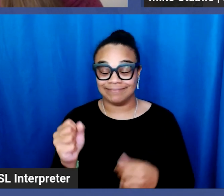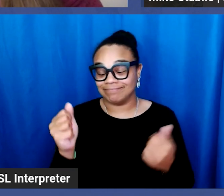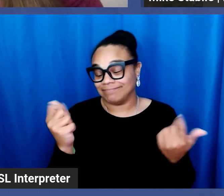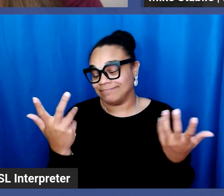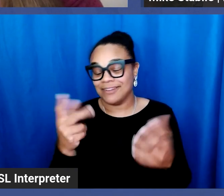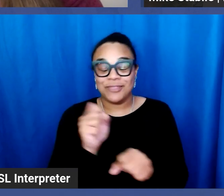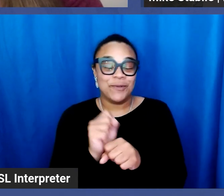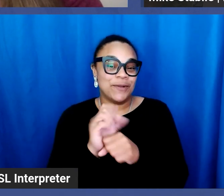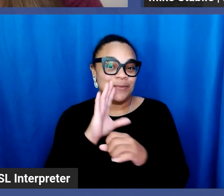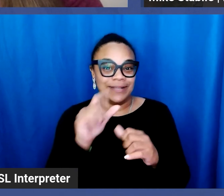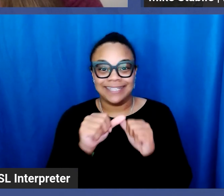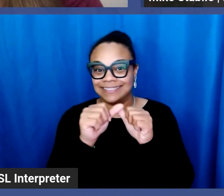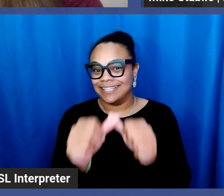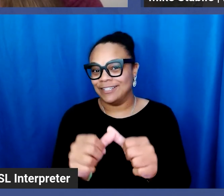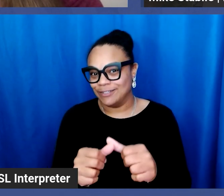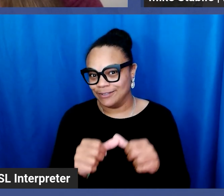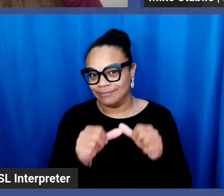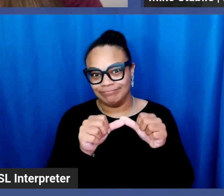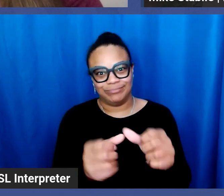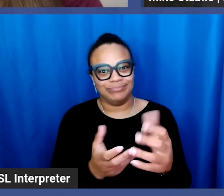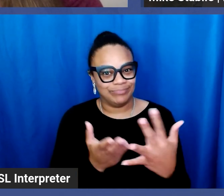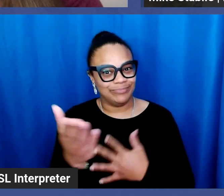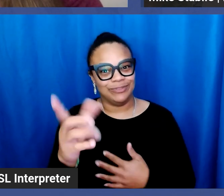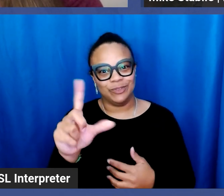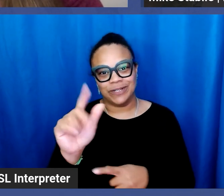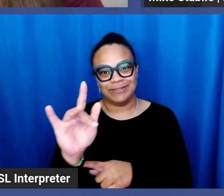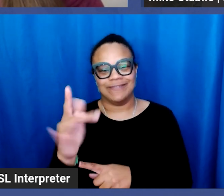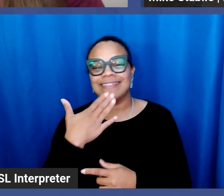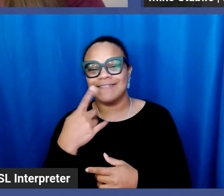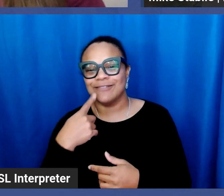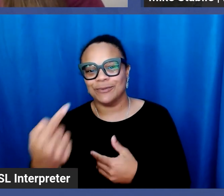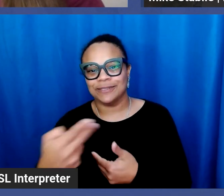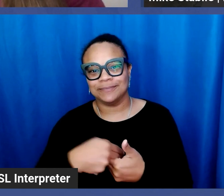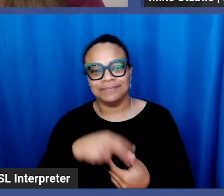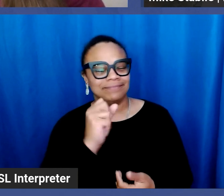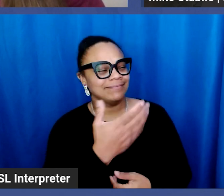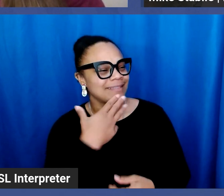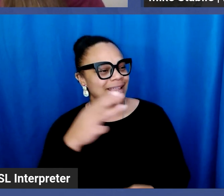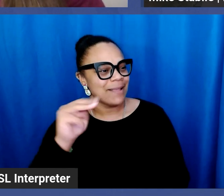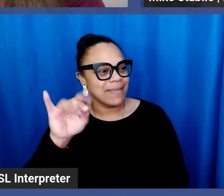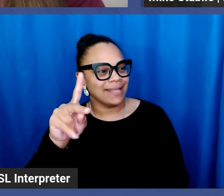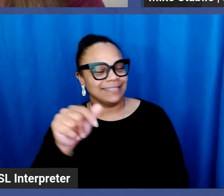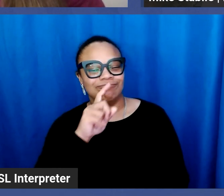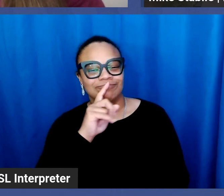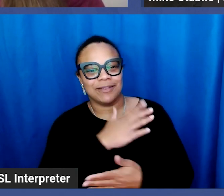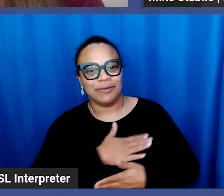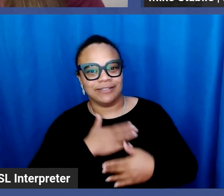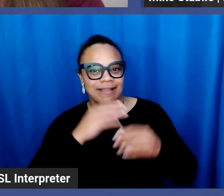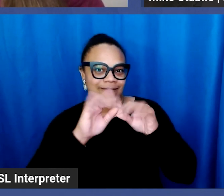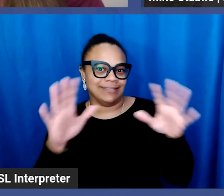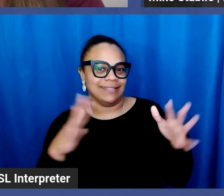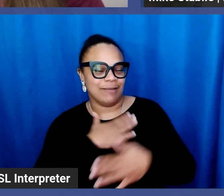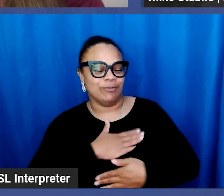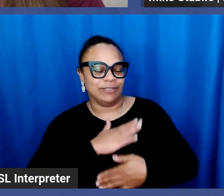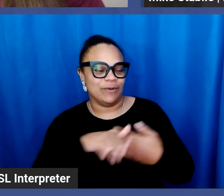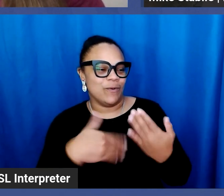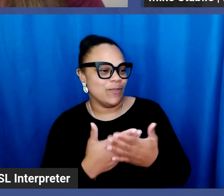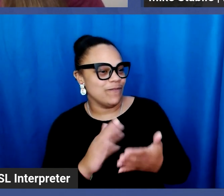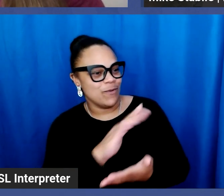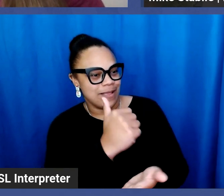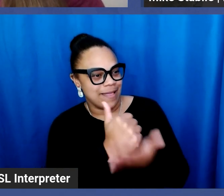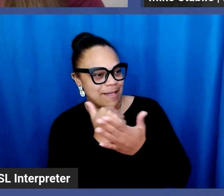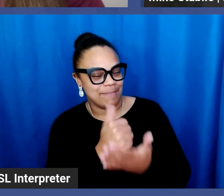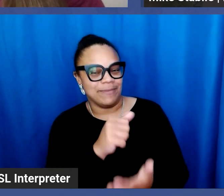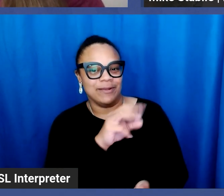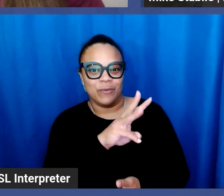work continues well into 2025. So thanks for being here. Yeah, thanks, Mandy. I really appreciate it, and obviously appreciate all of your help